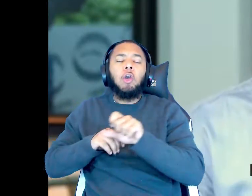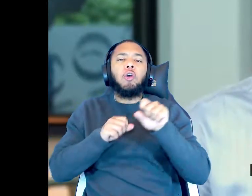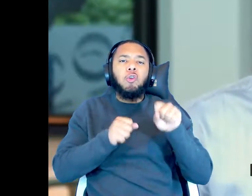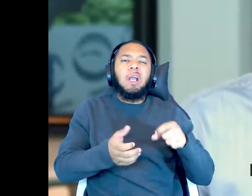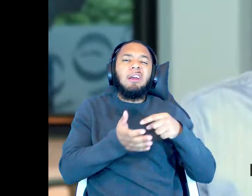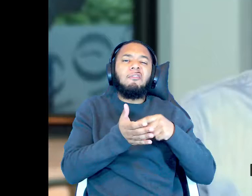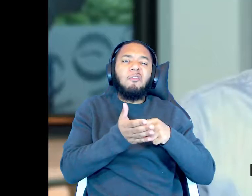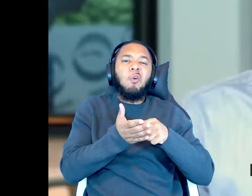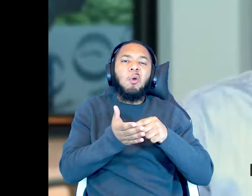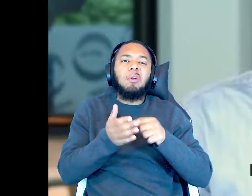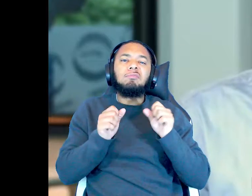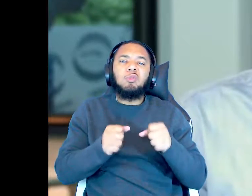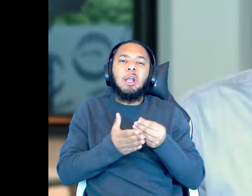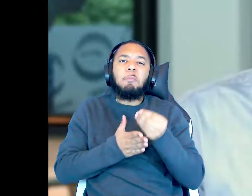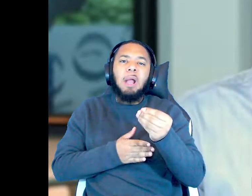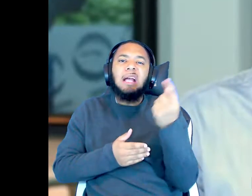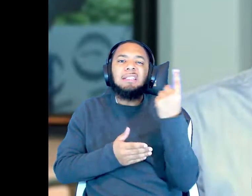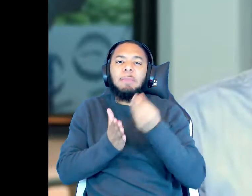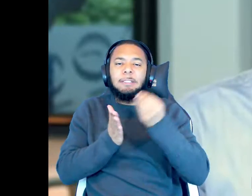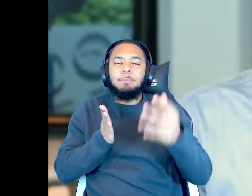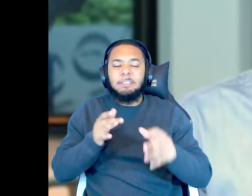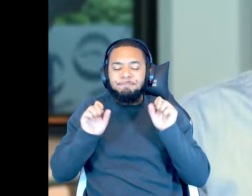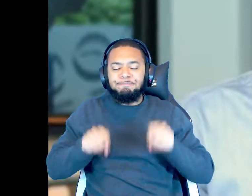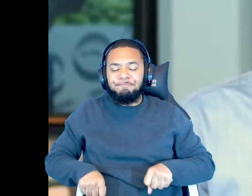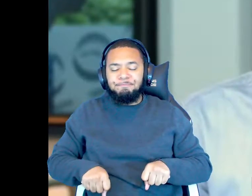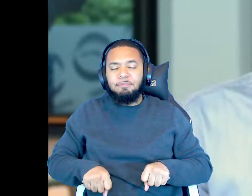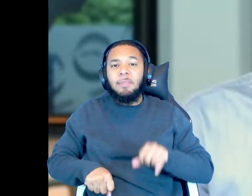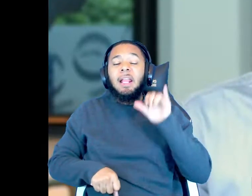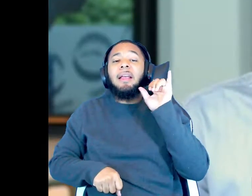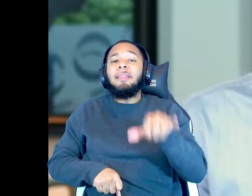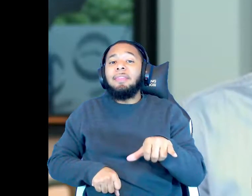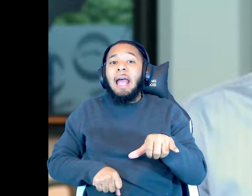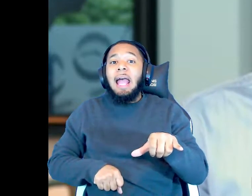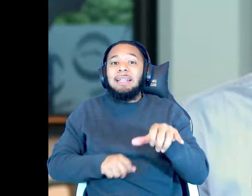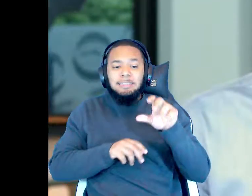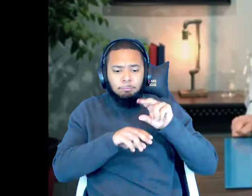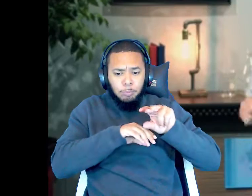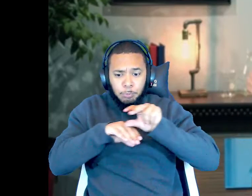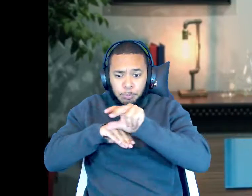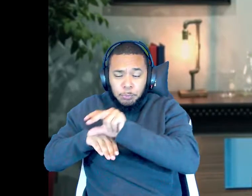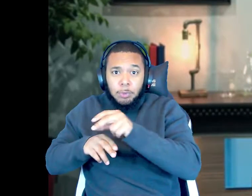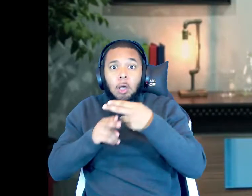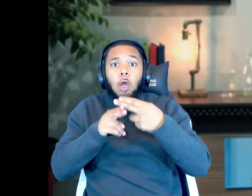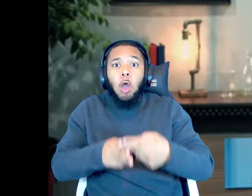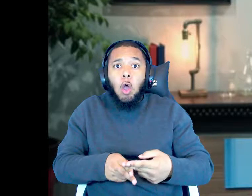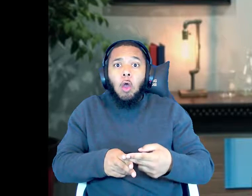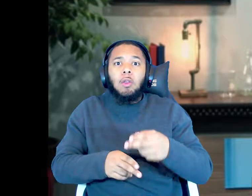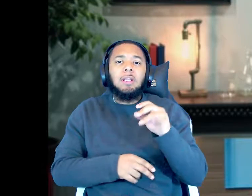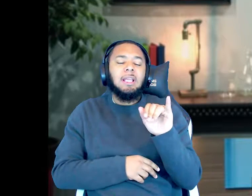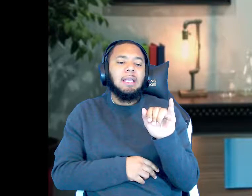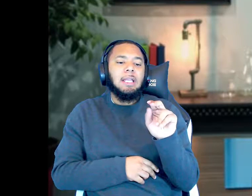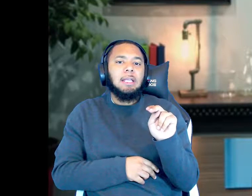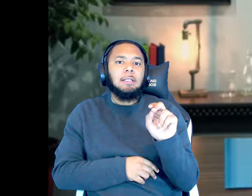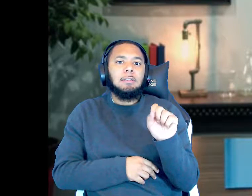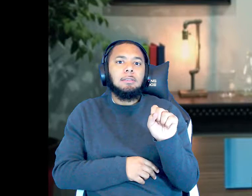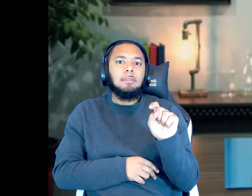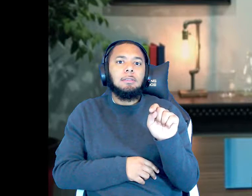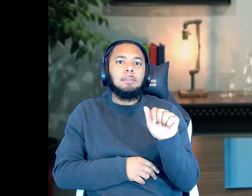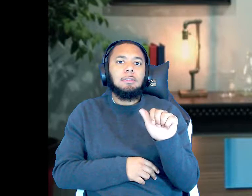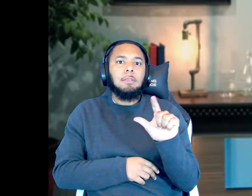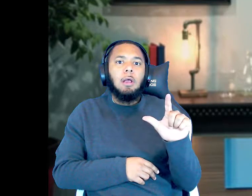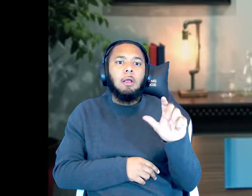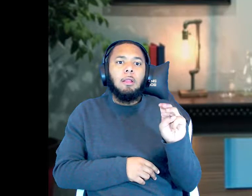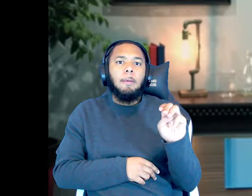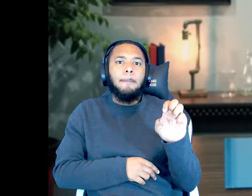it. What you're looking for is called an installment loan. In an installment loan,